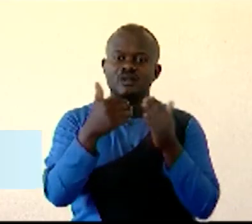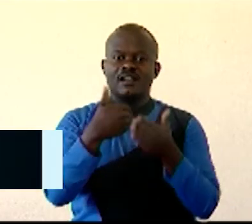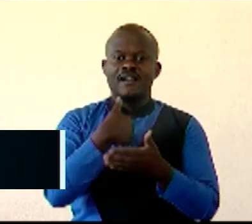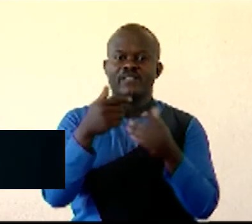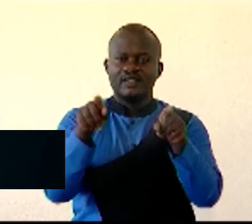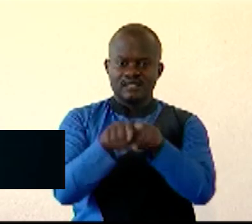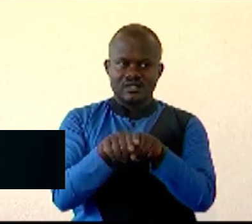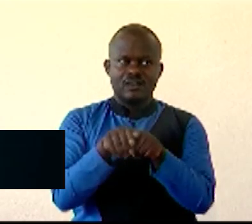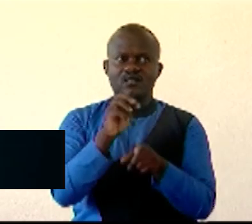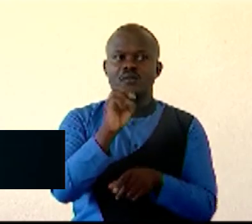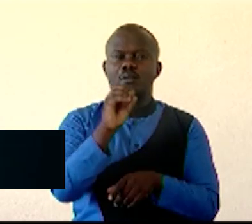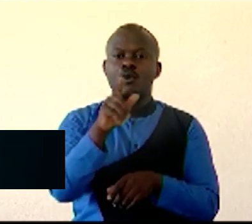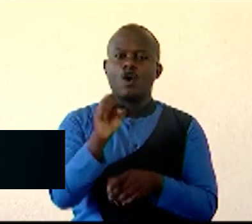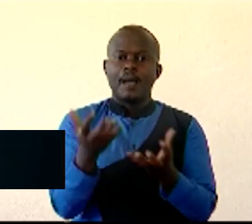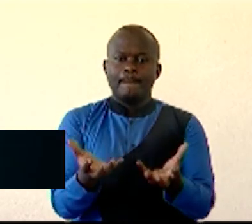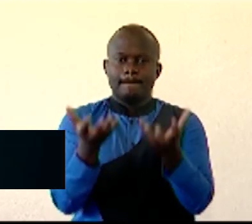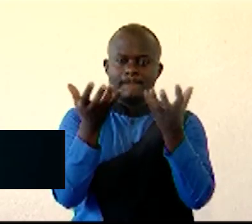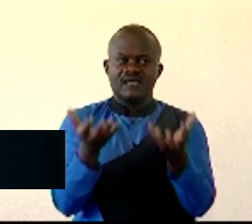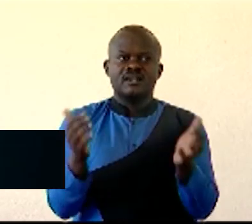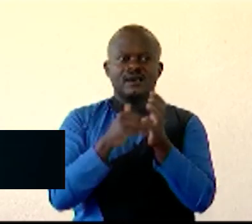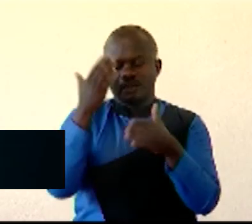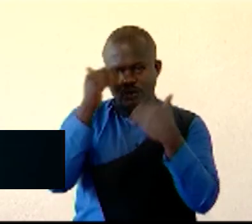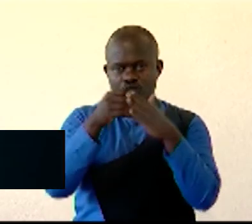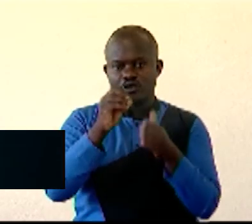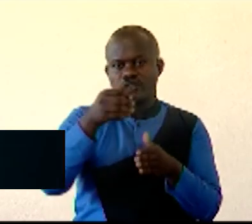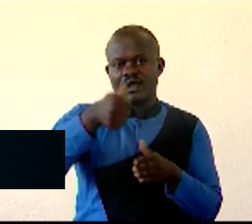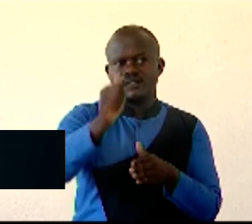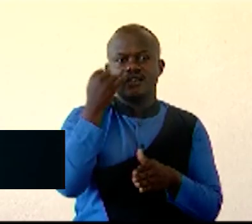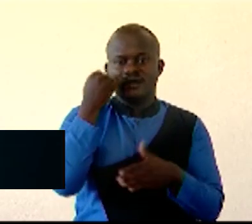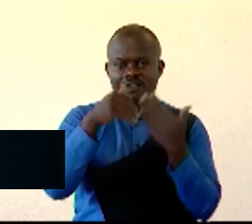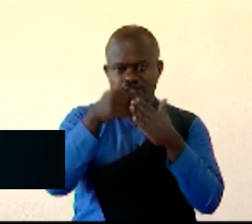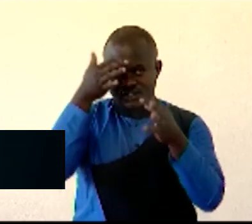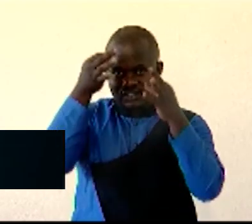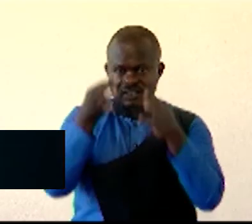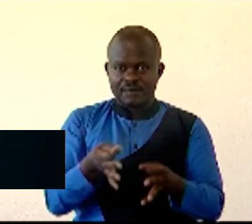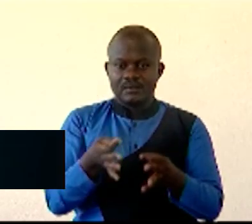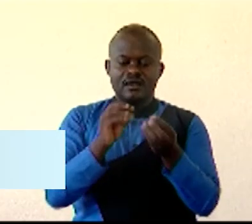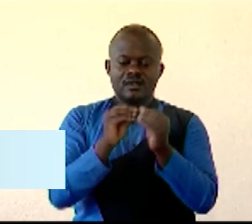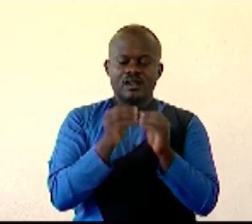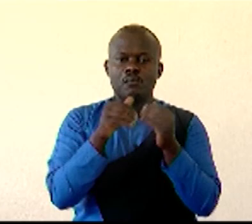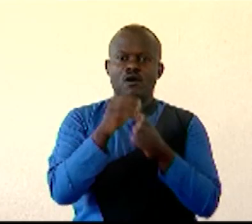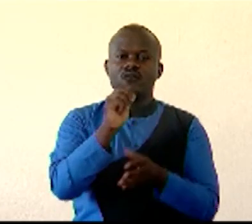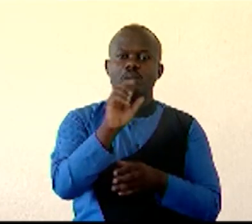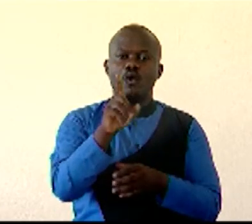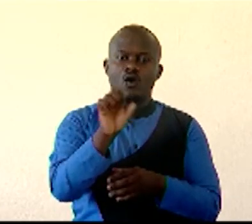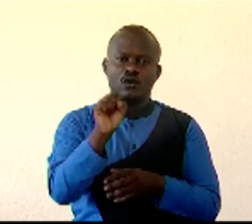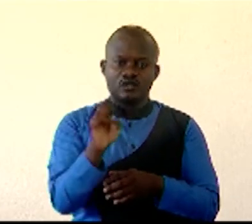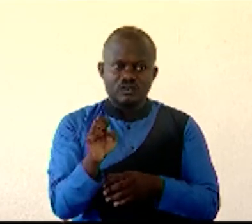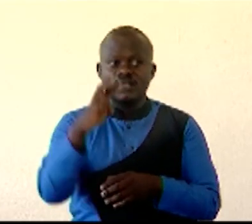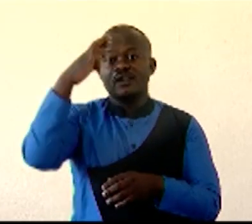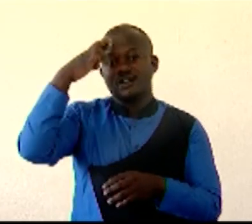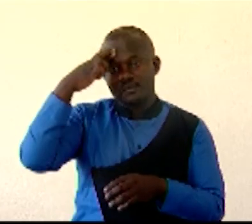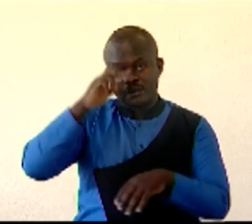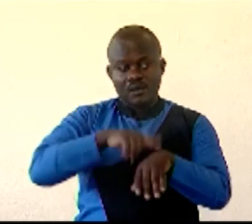same molar masses. And because of that, if we determine the number of moles, remember